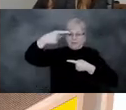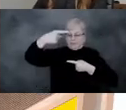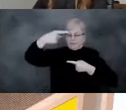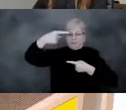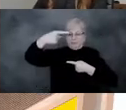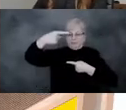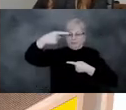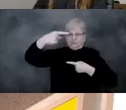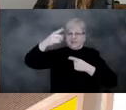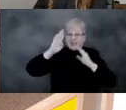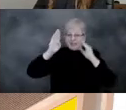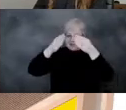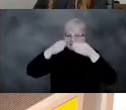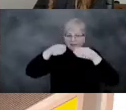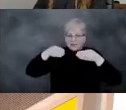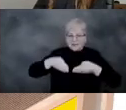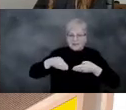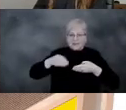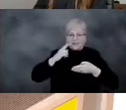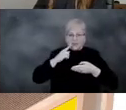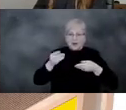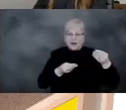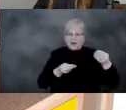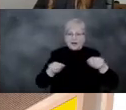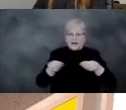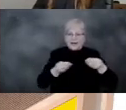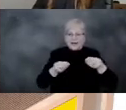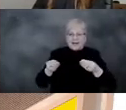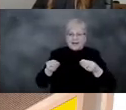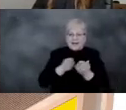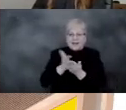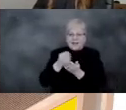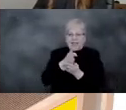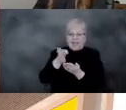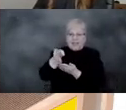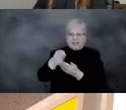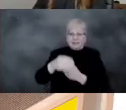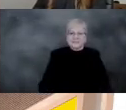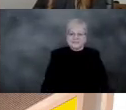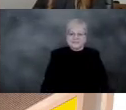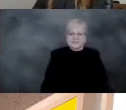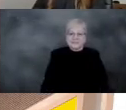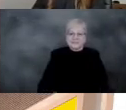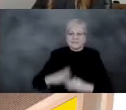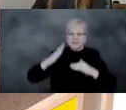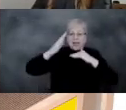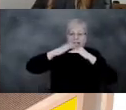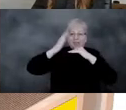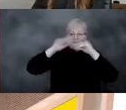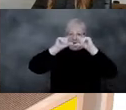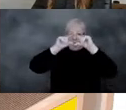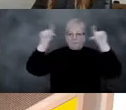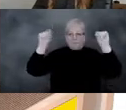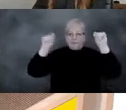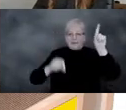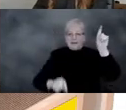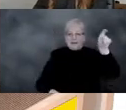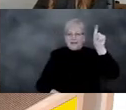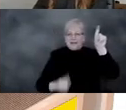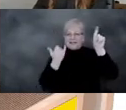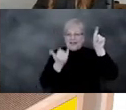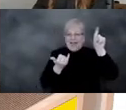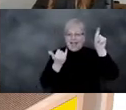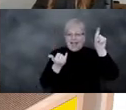your key pieces of navigation through the conference center. At the top, we will focus on today's events,